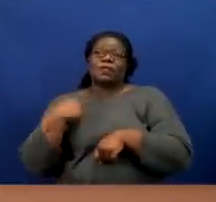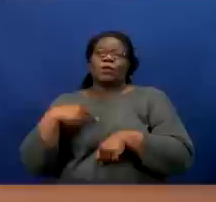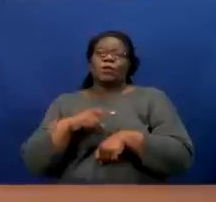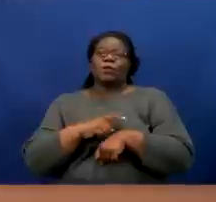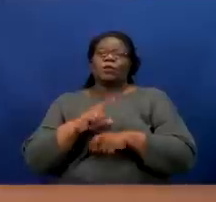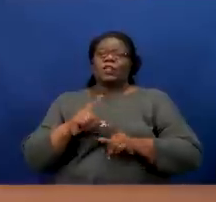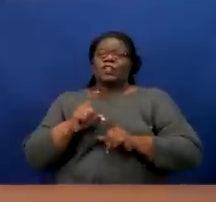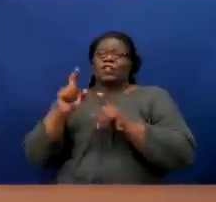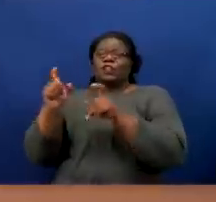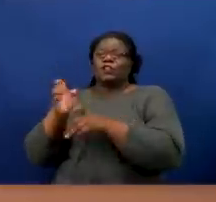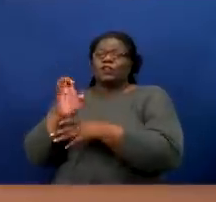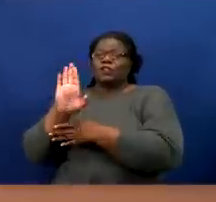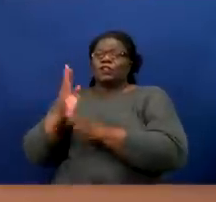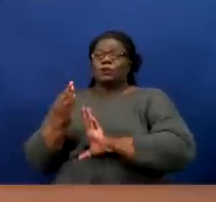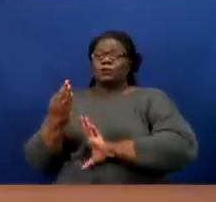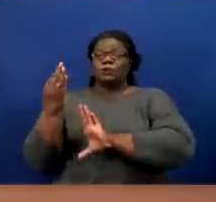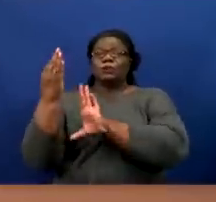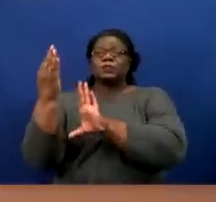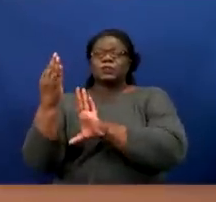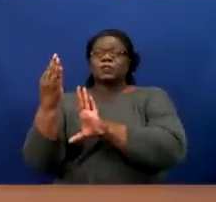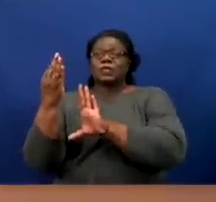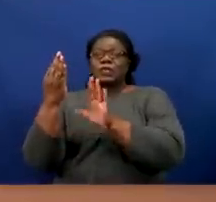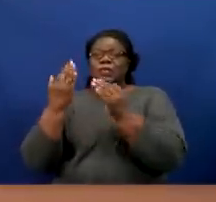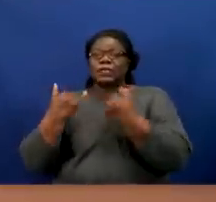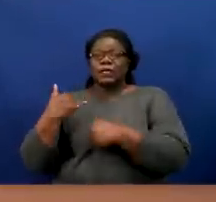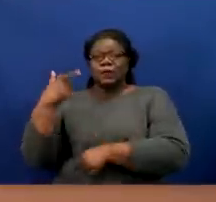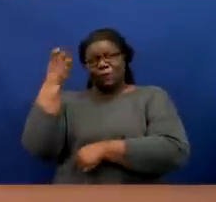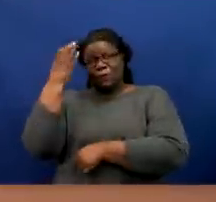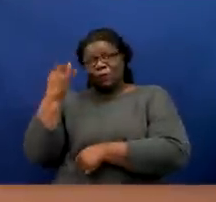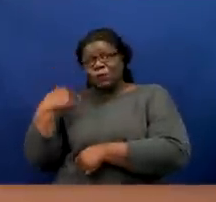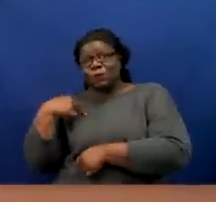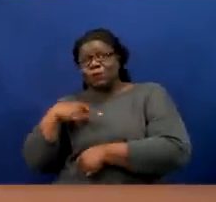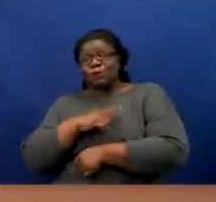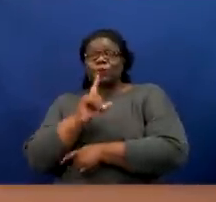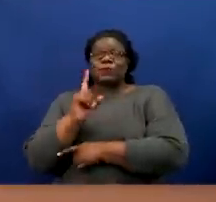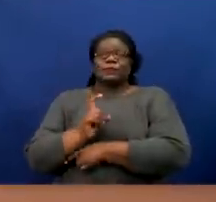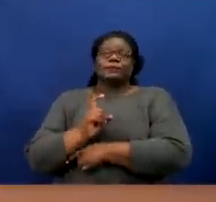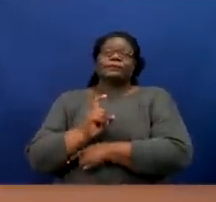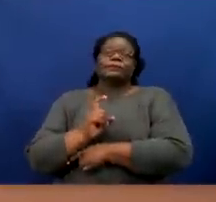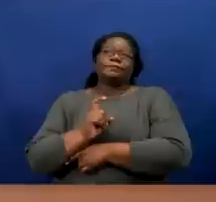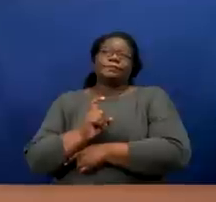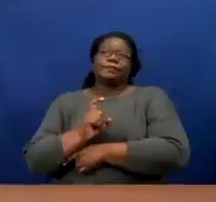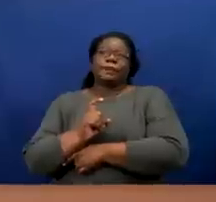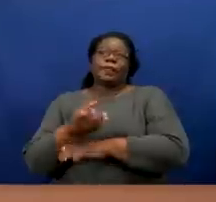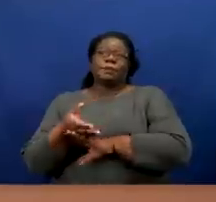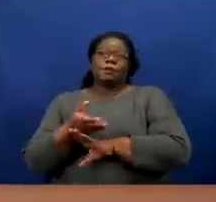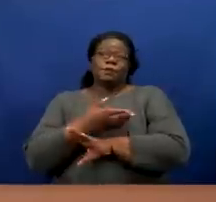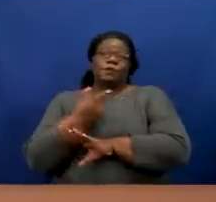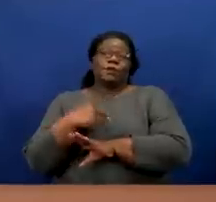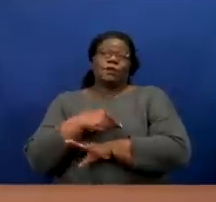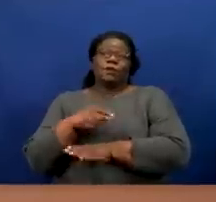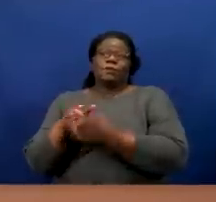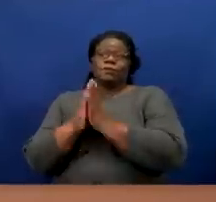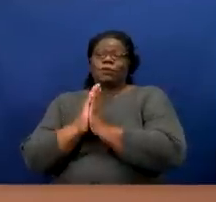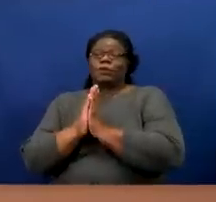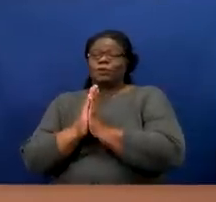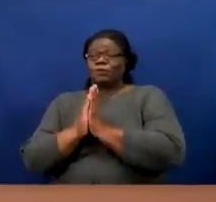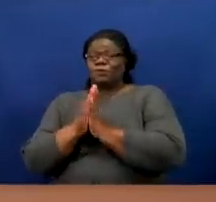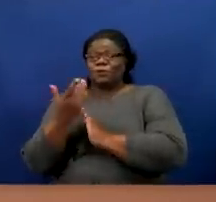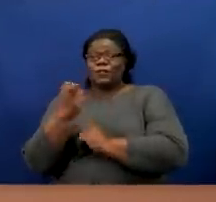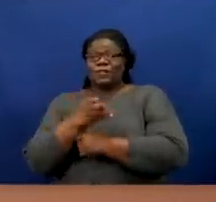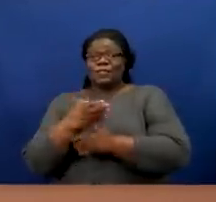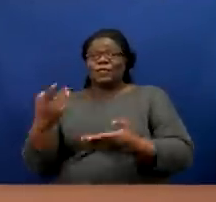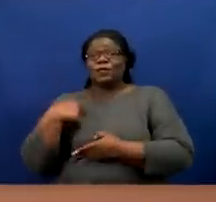your throne now because we have need. But before we ask you for anything, God, we're going to thank you for